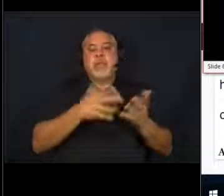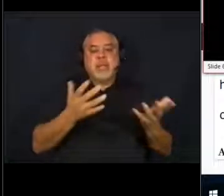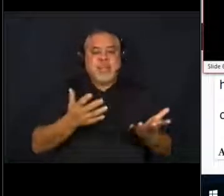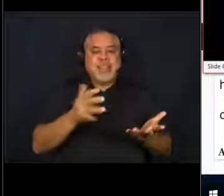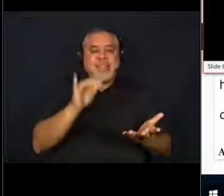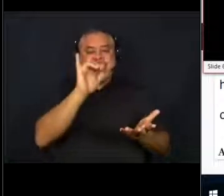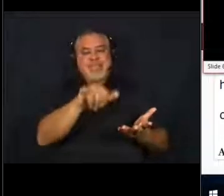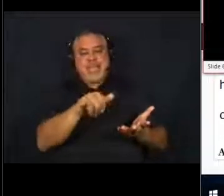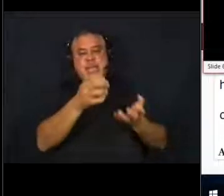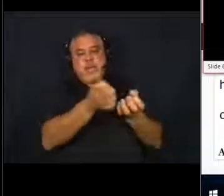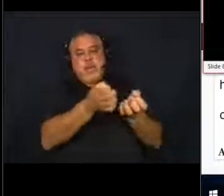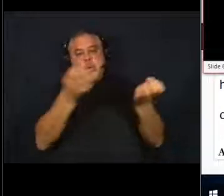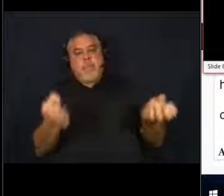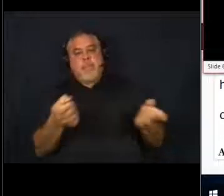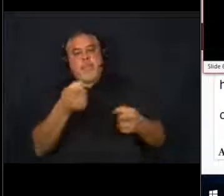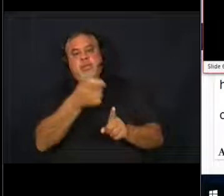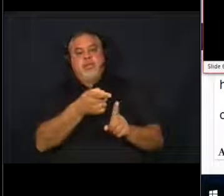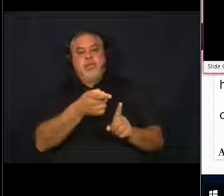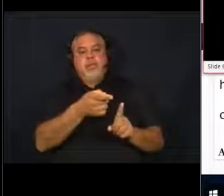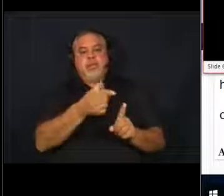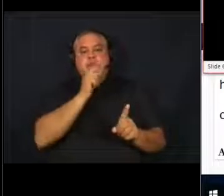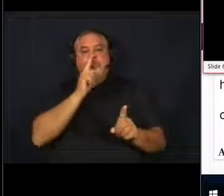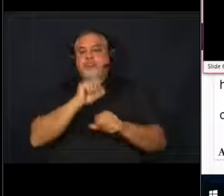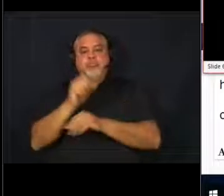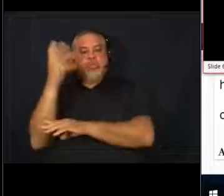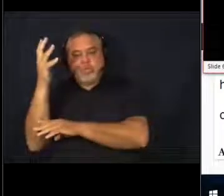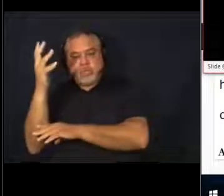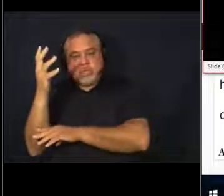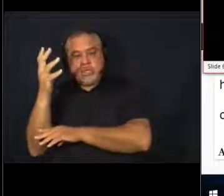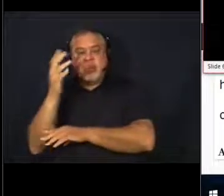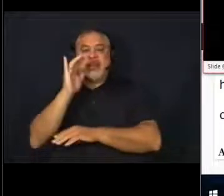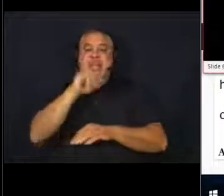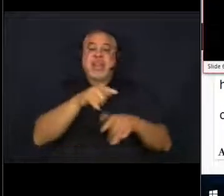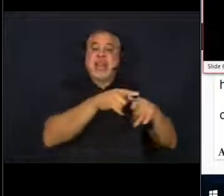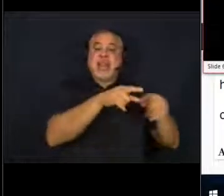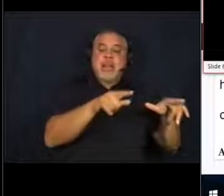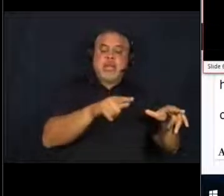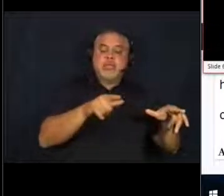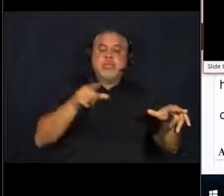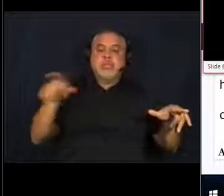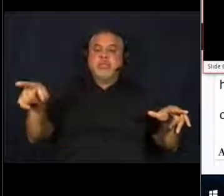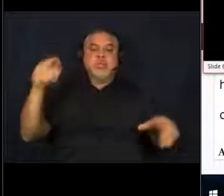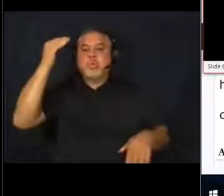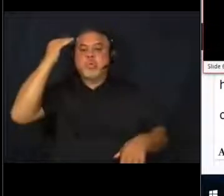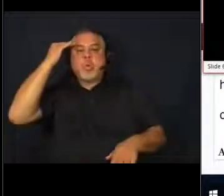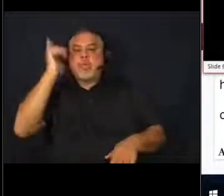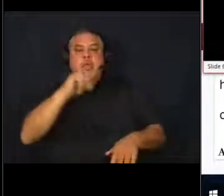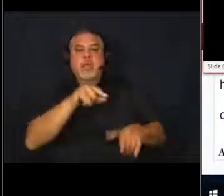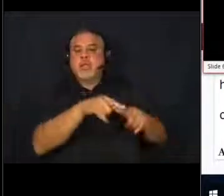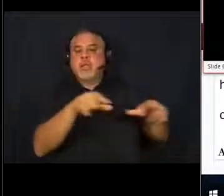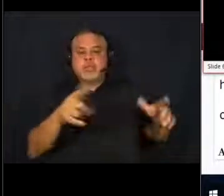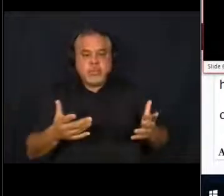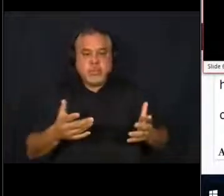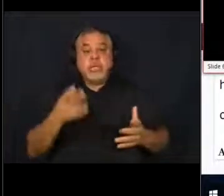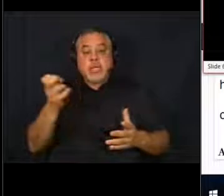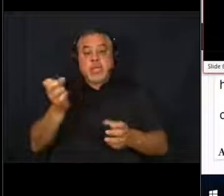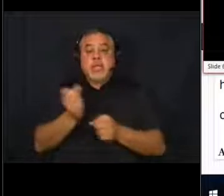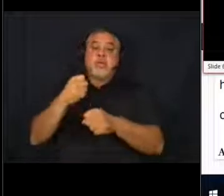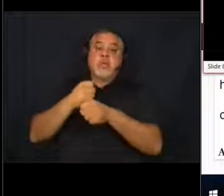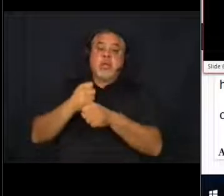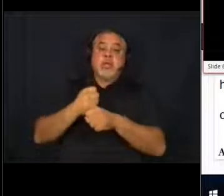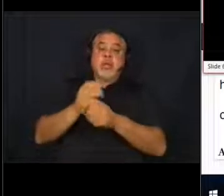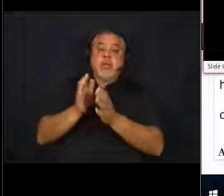this piece of equipment, but that kind of jargon wasn't known to the graphic artist. And he created a